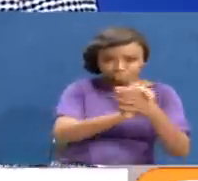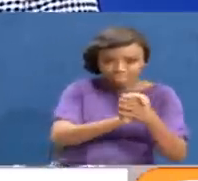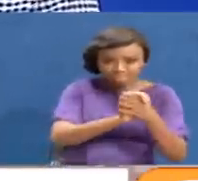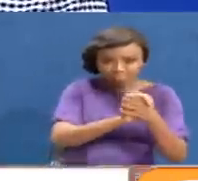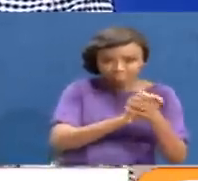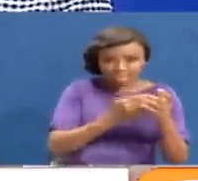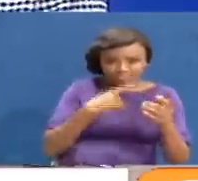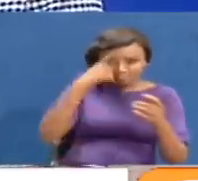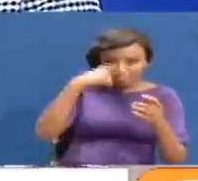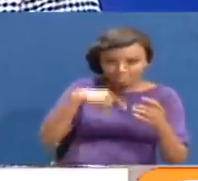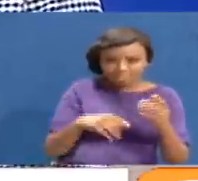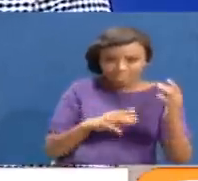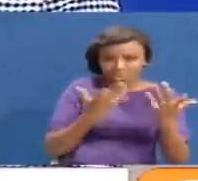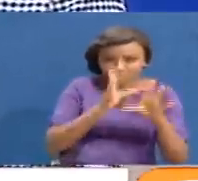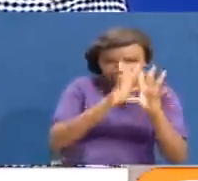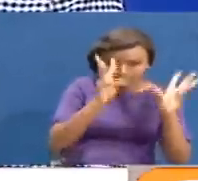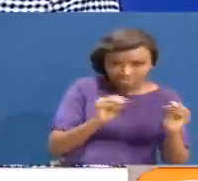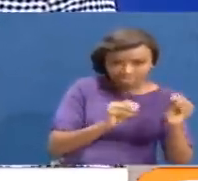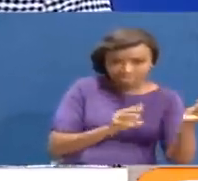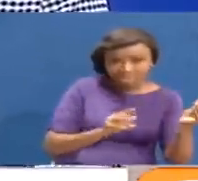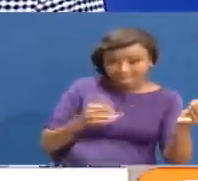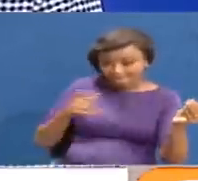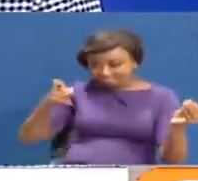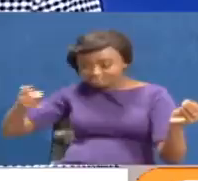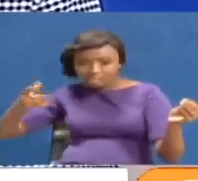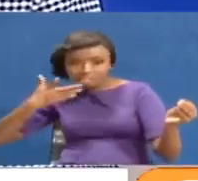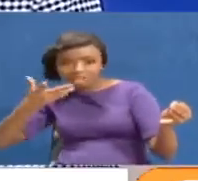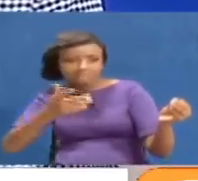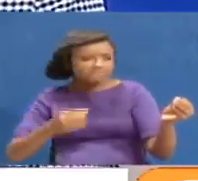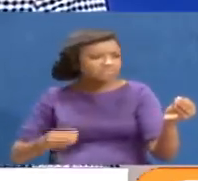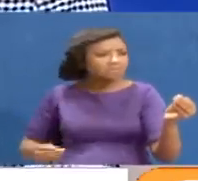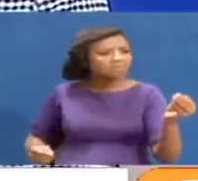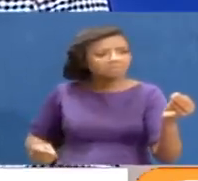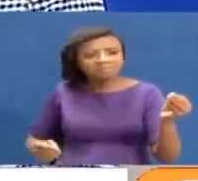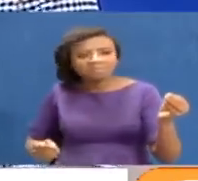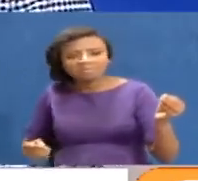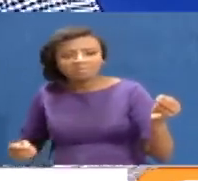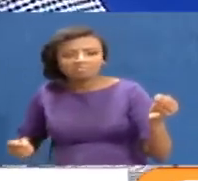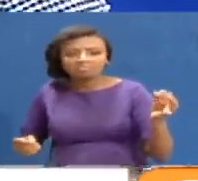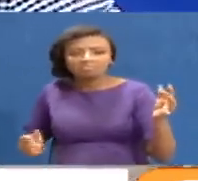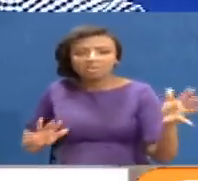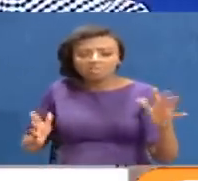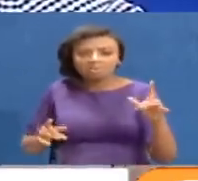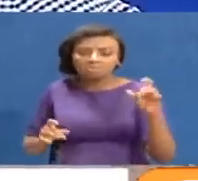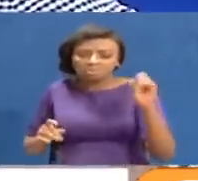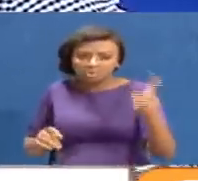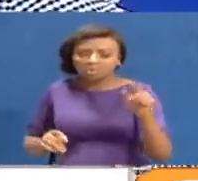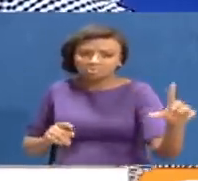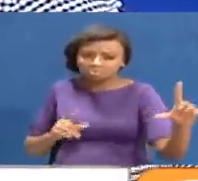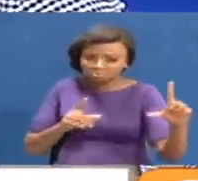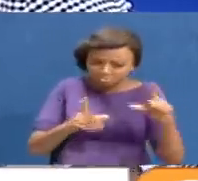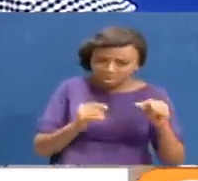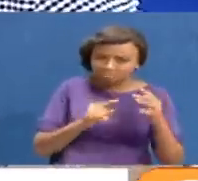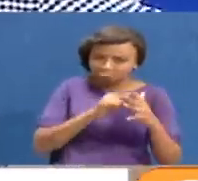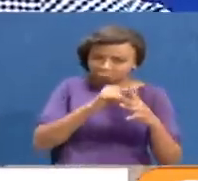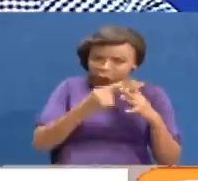paper or even the budget, there'll be a shadow response, right? In terms of, yes, you have said